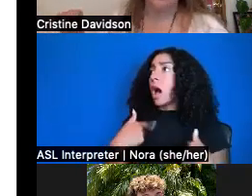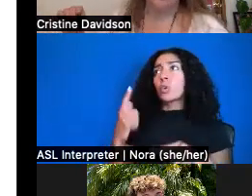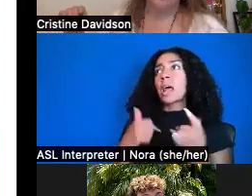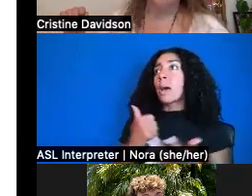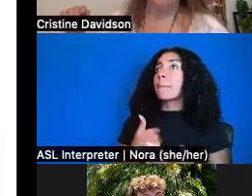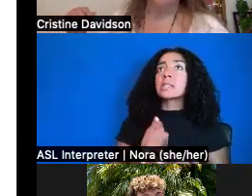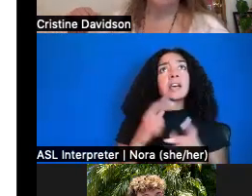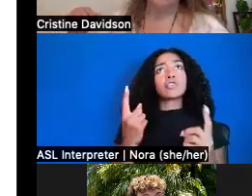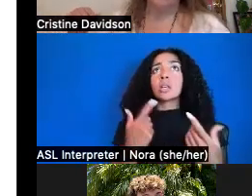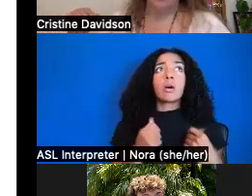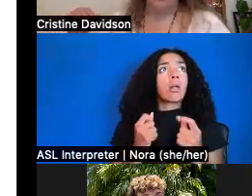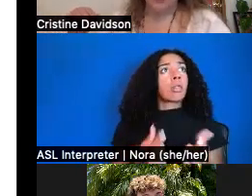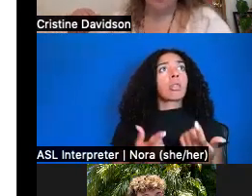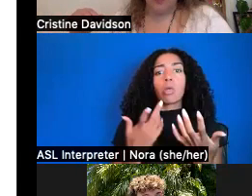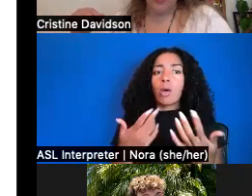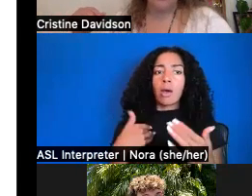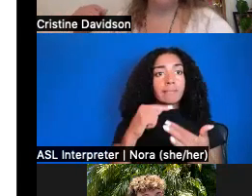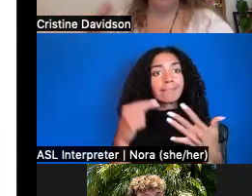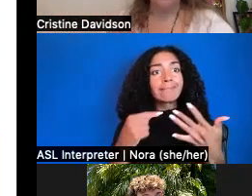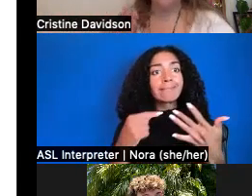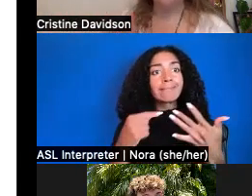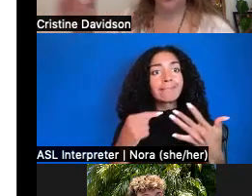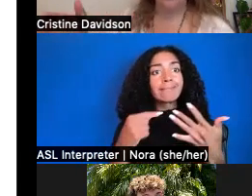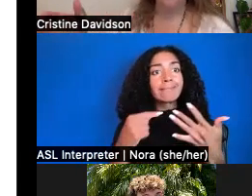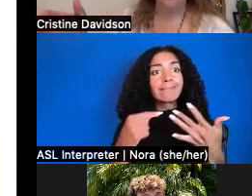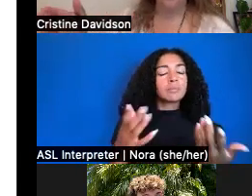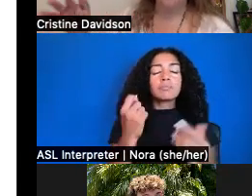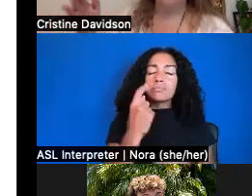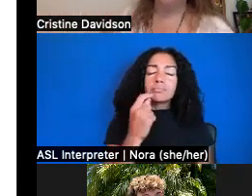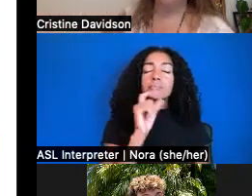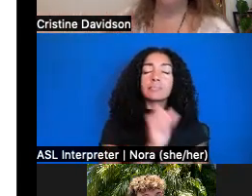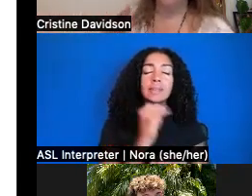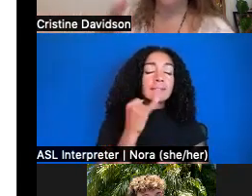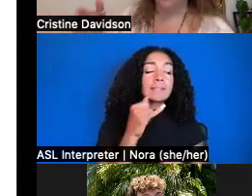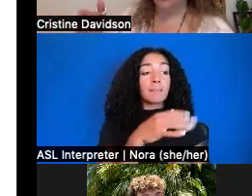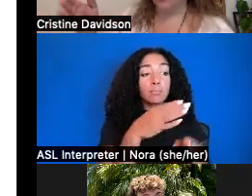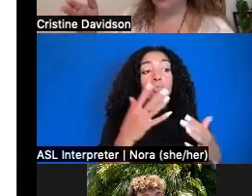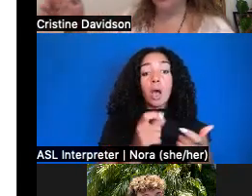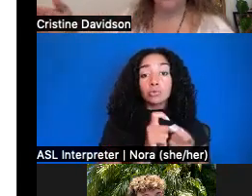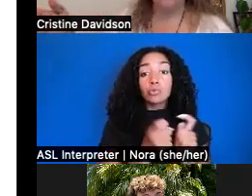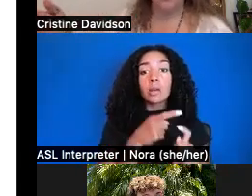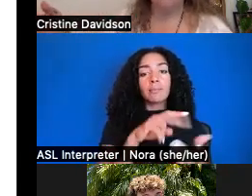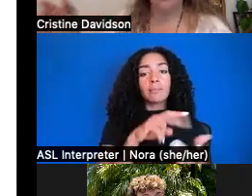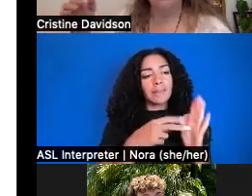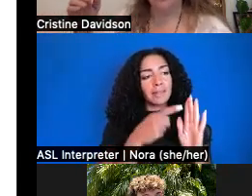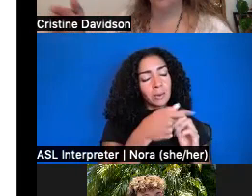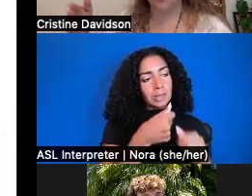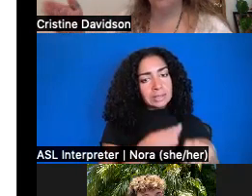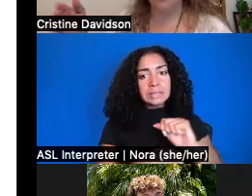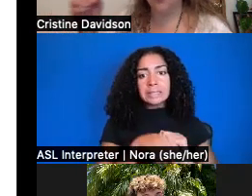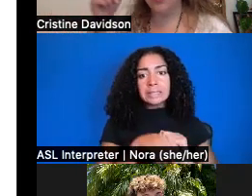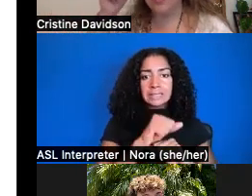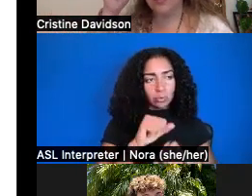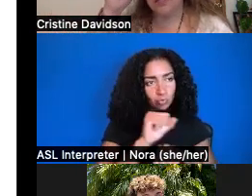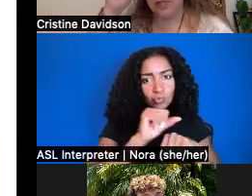excuses. But really, if a person wants to change, they will work towards what it looks like to have self-control